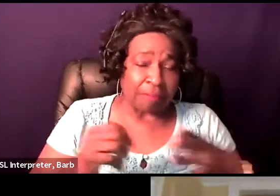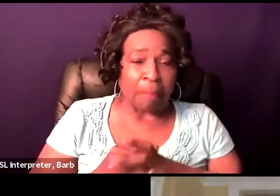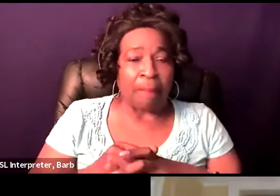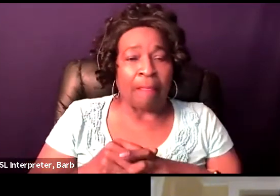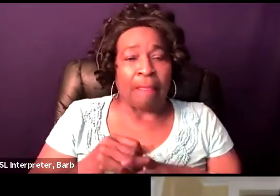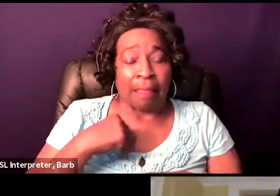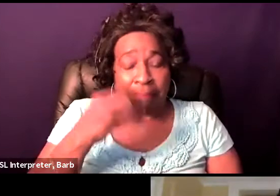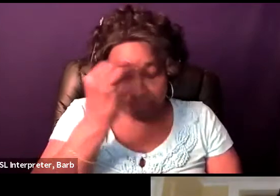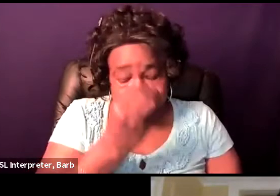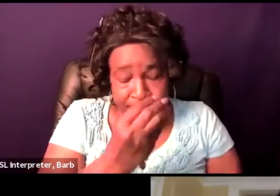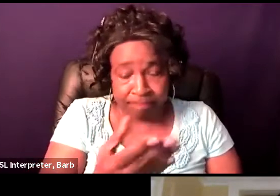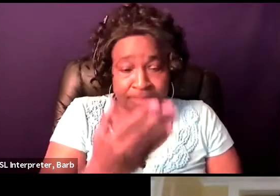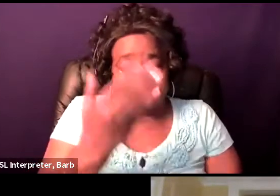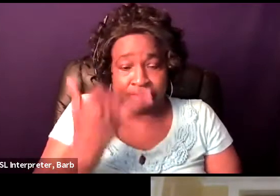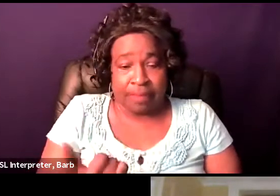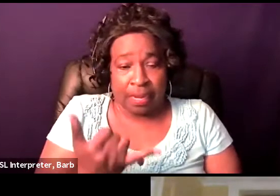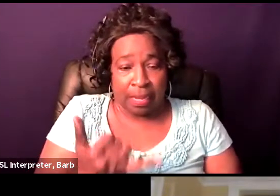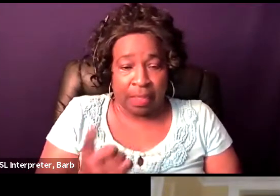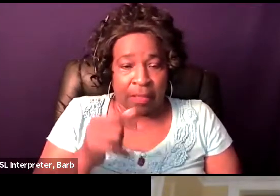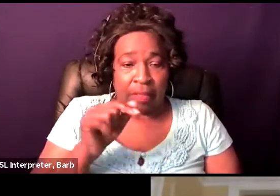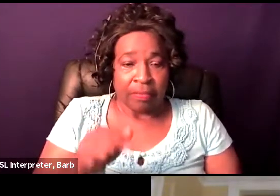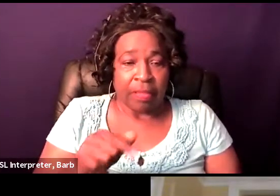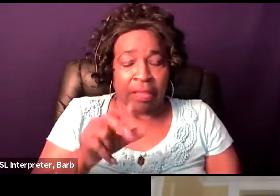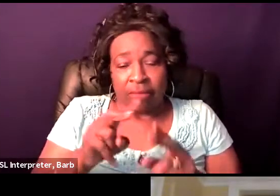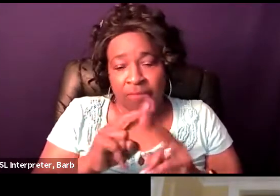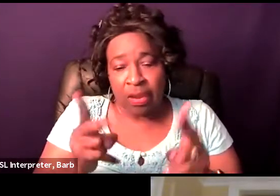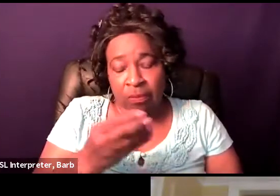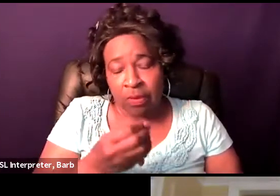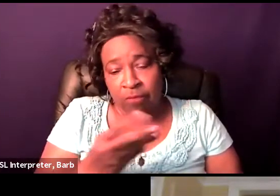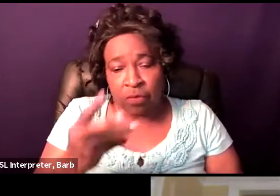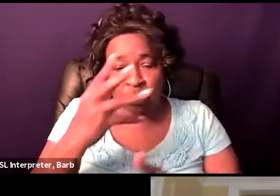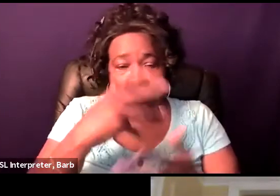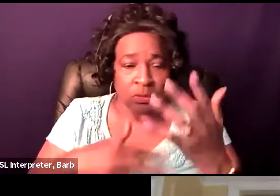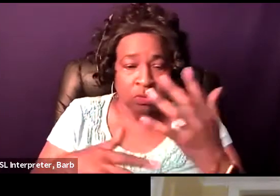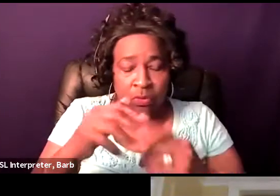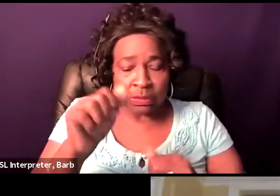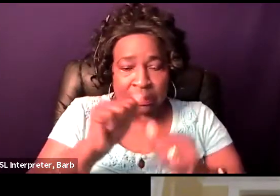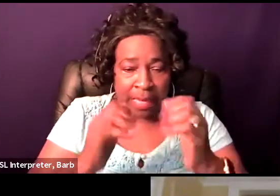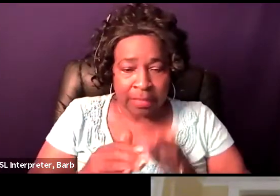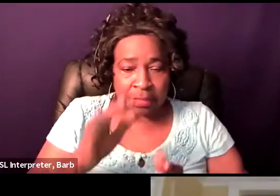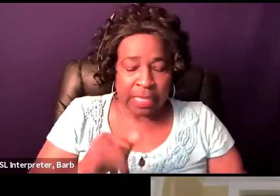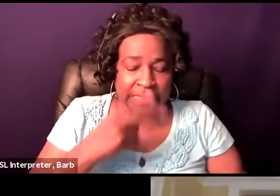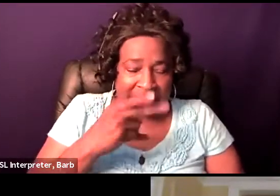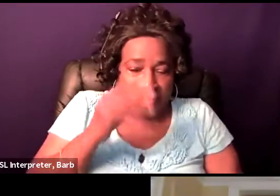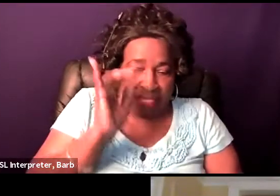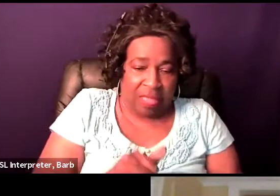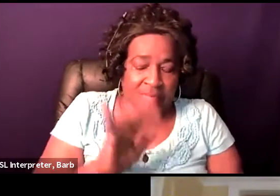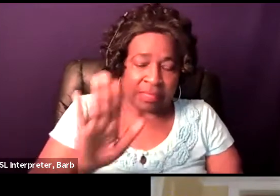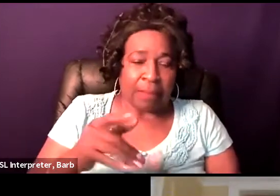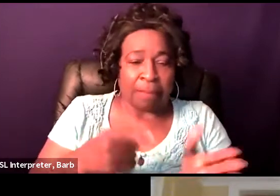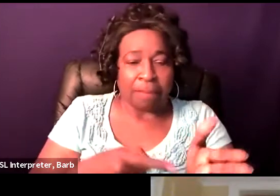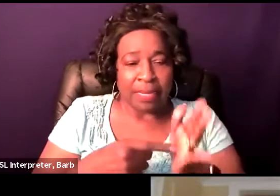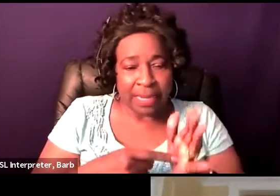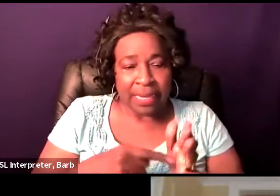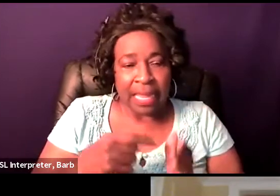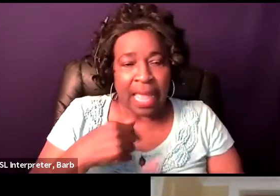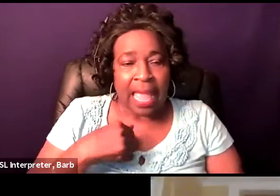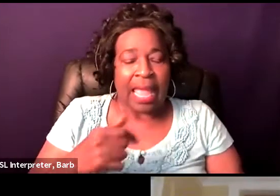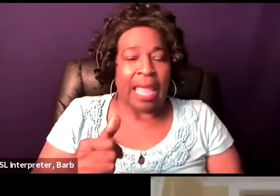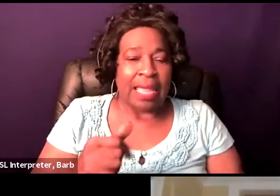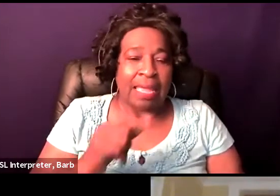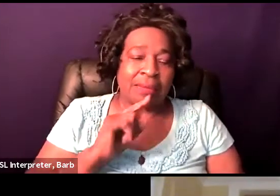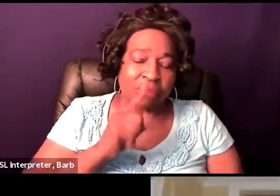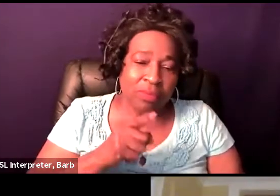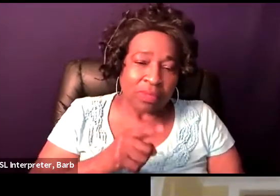I will tell you now that there are very few social scientists that see that as their mandate. Mm. And I actually wouldn't put much stock